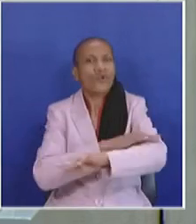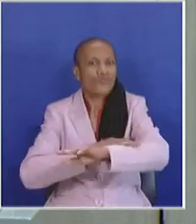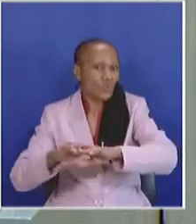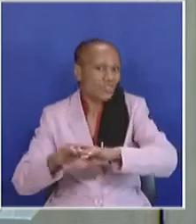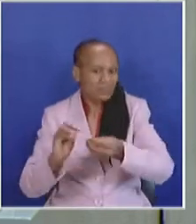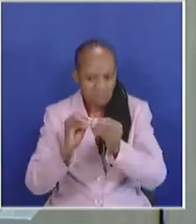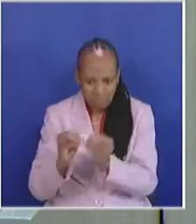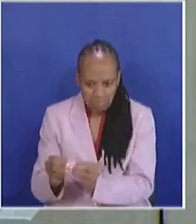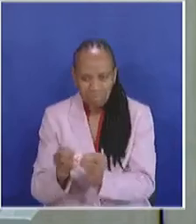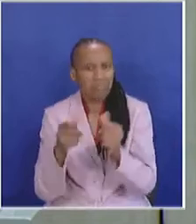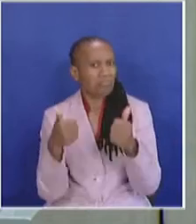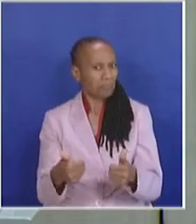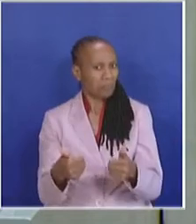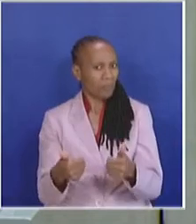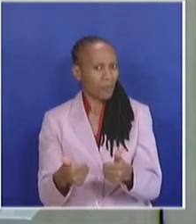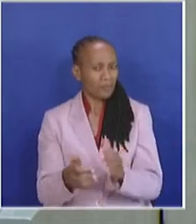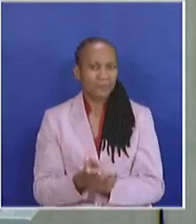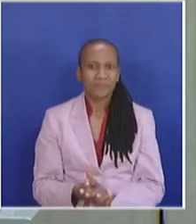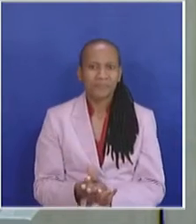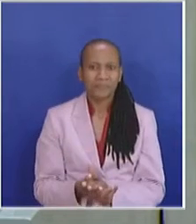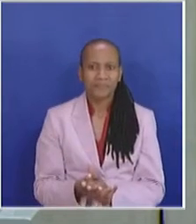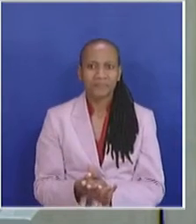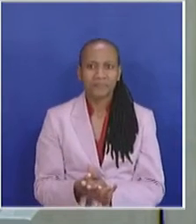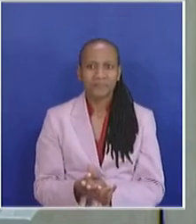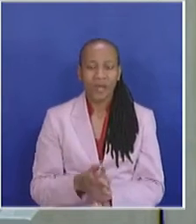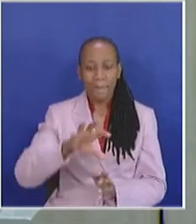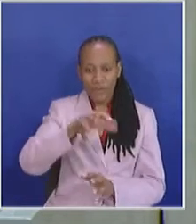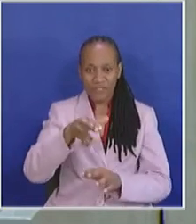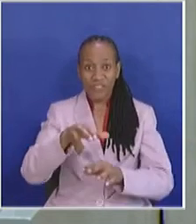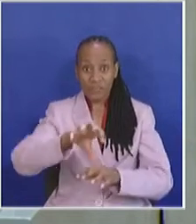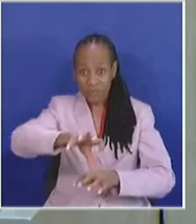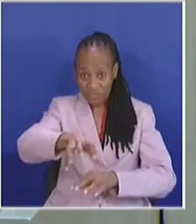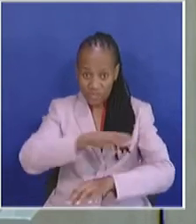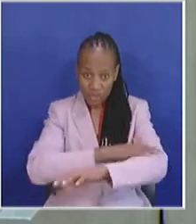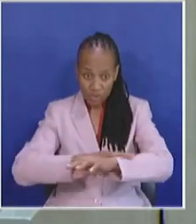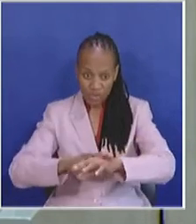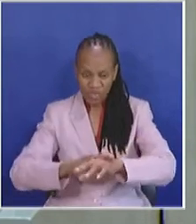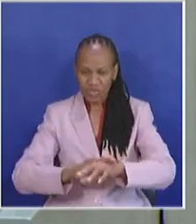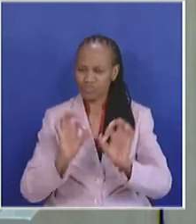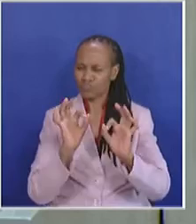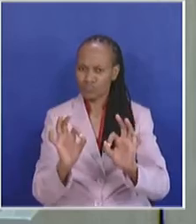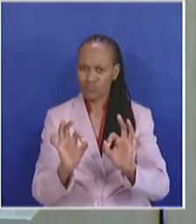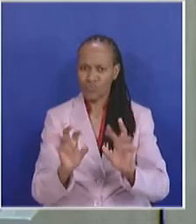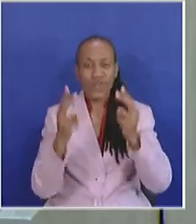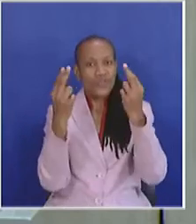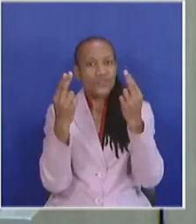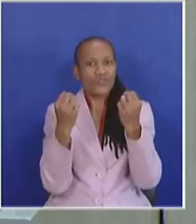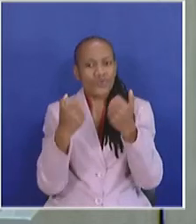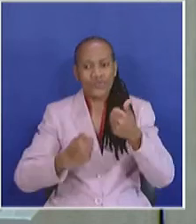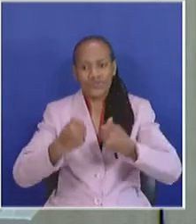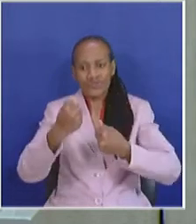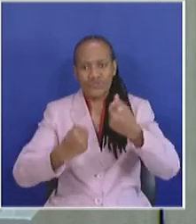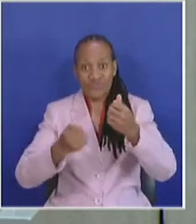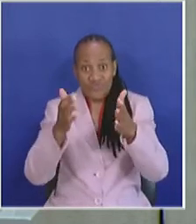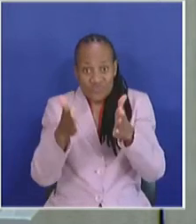been put together, improved maintenance of provincial roads, established new driver license testing centers for our young